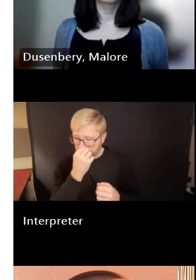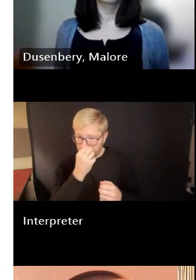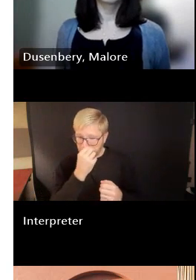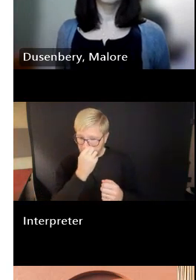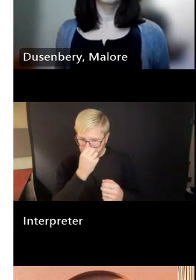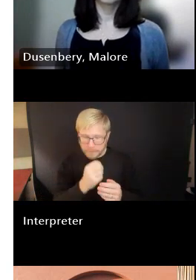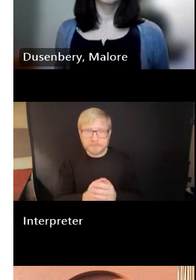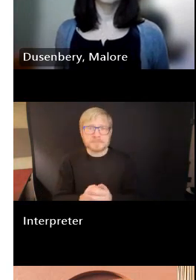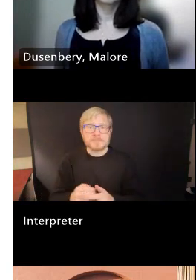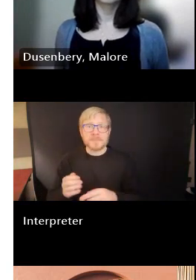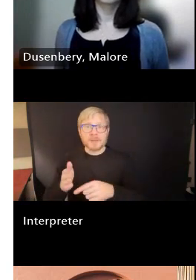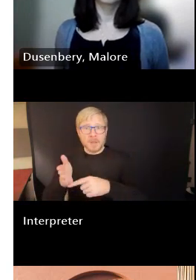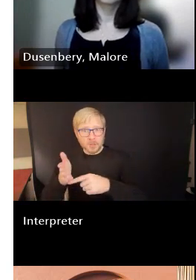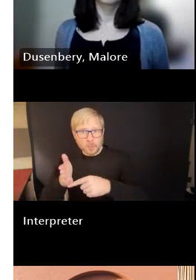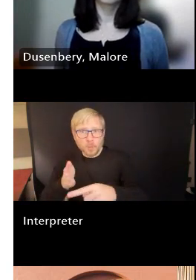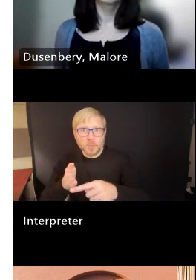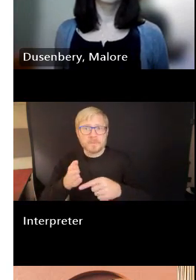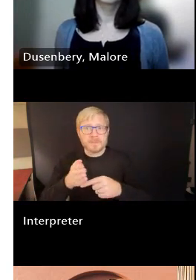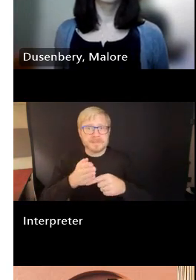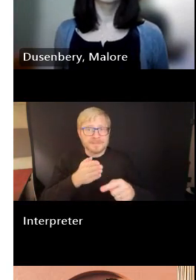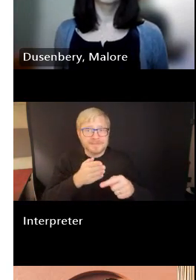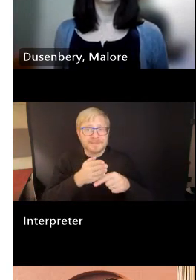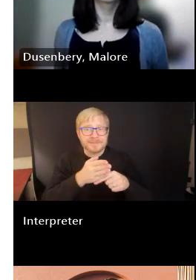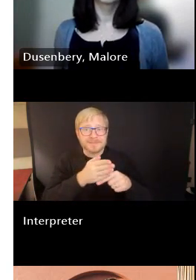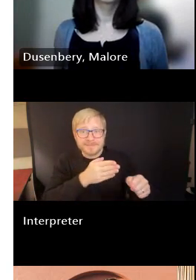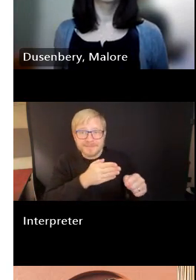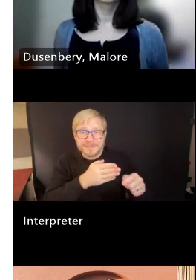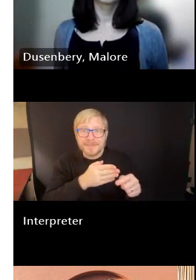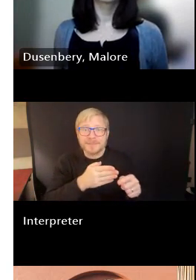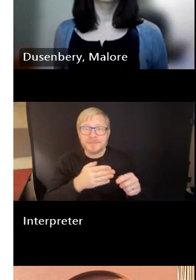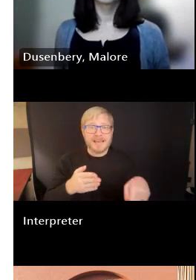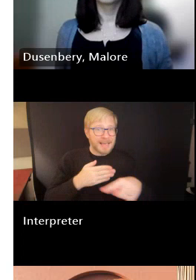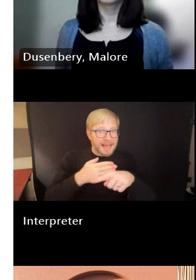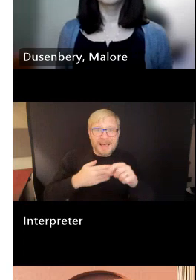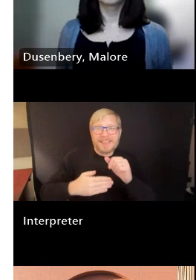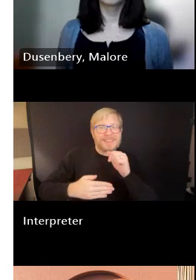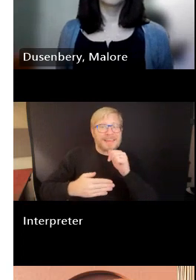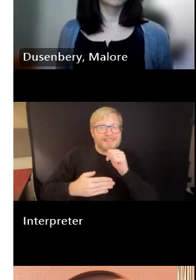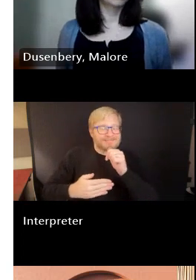are familiar are very specific at this point.